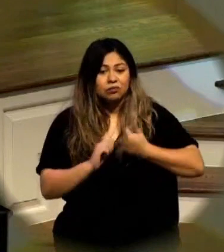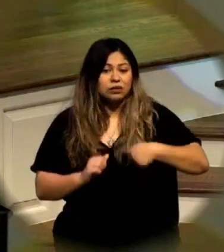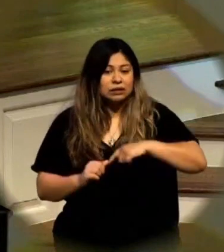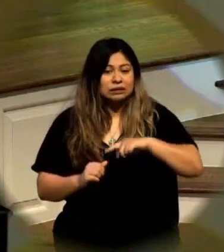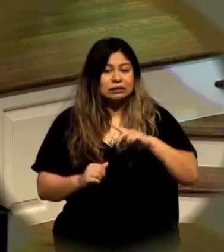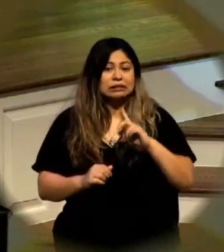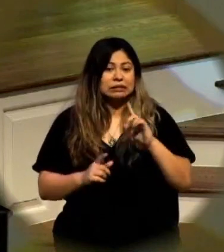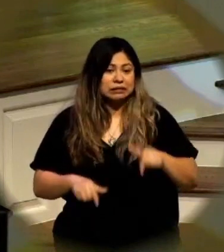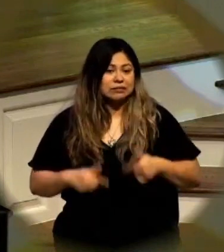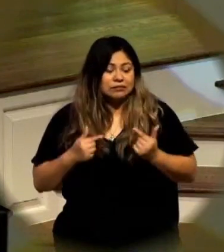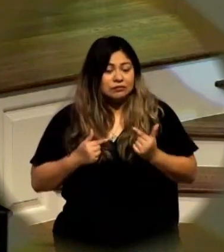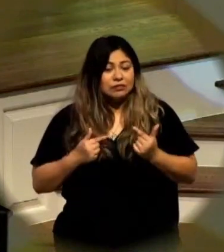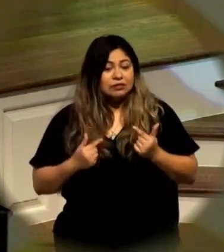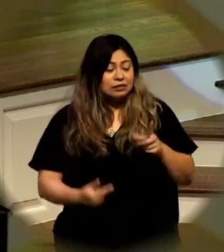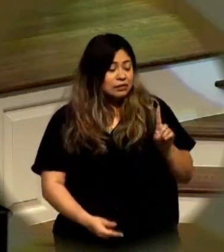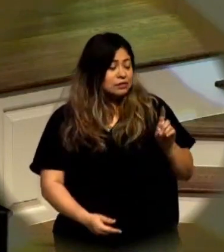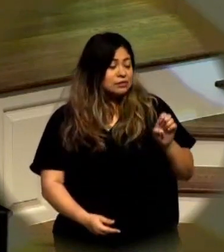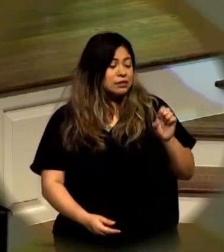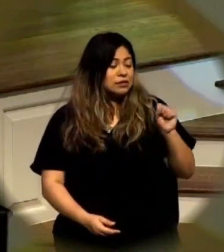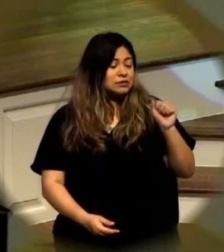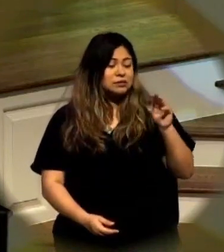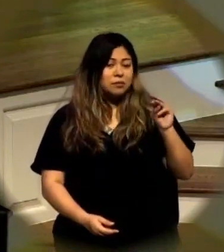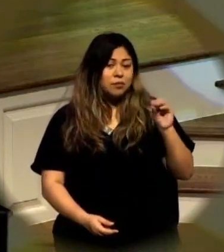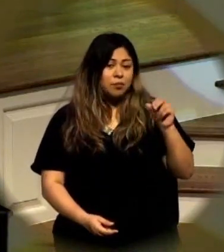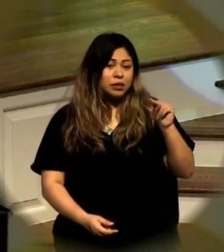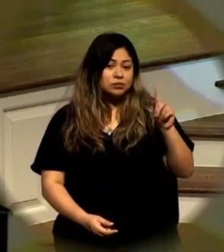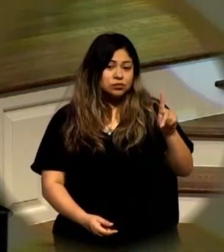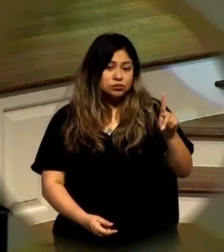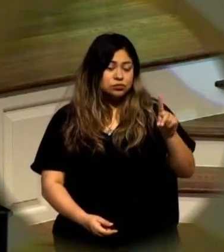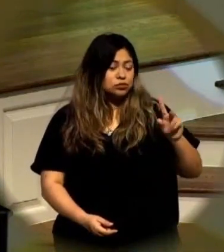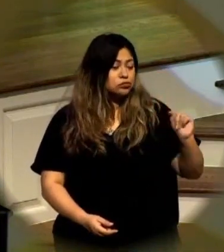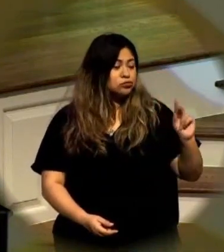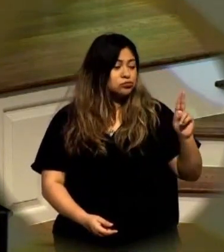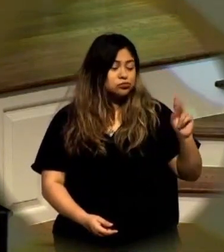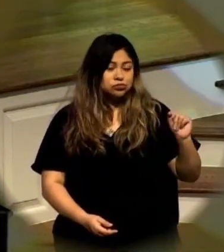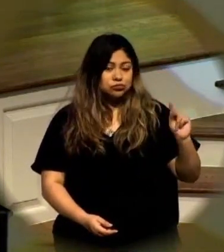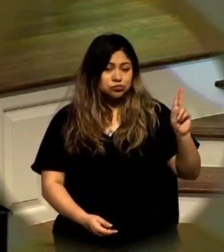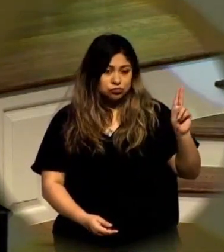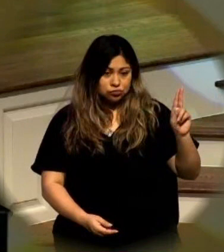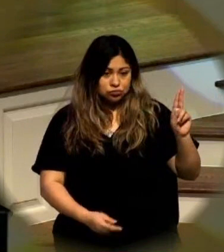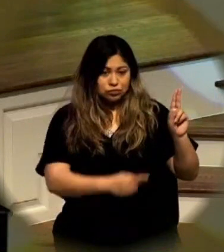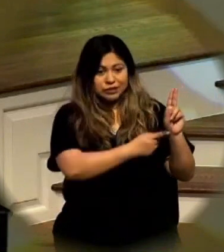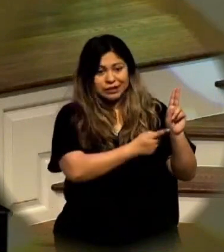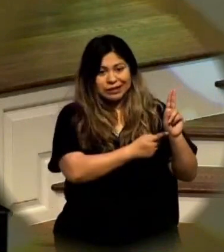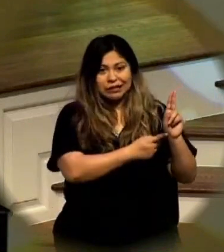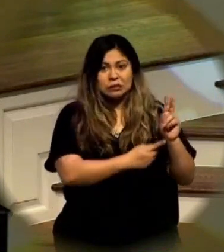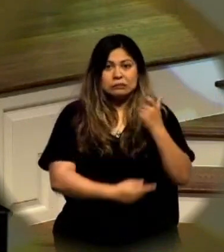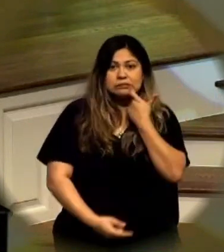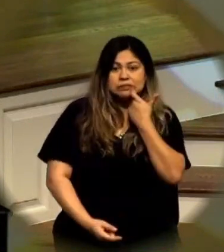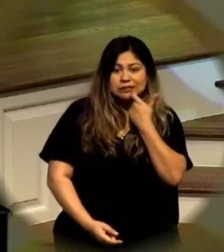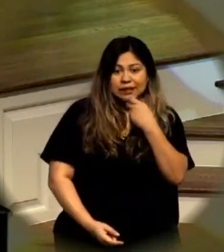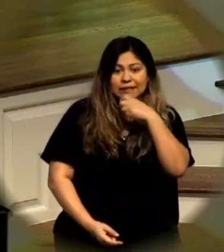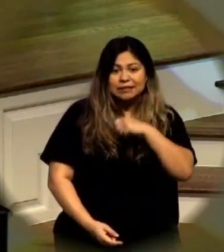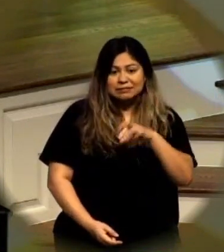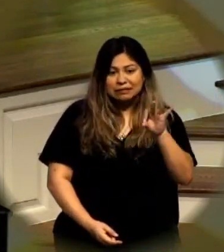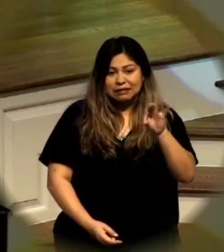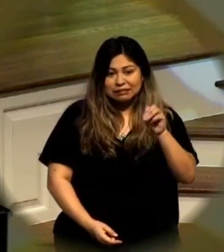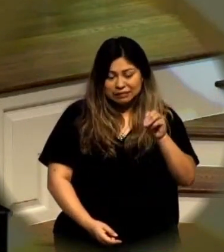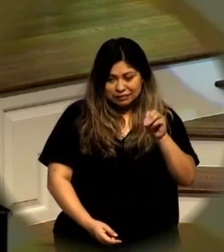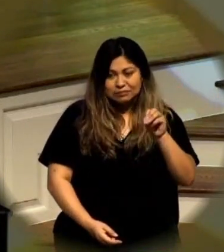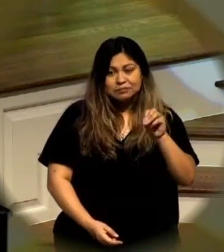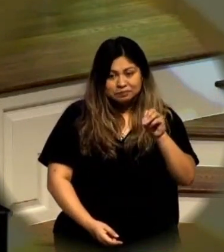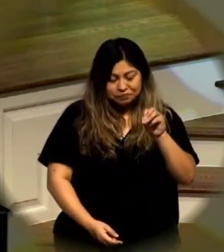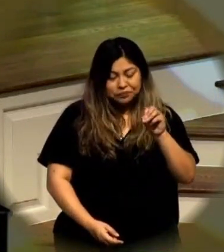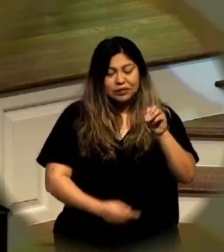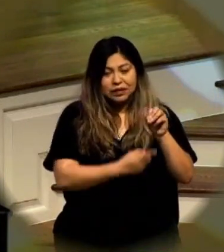turned 90 this week. Who has seen a world where one group ruled over another. He talks in